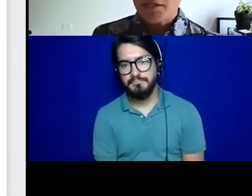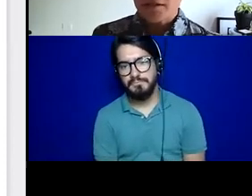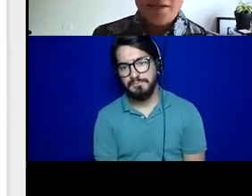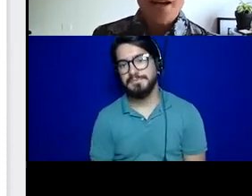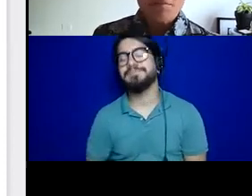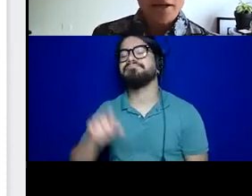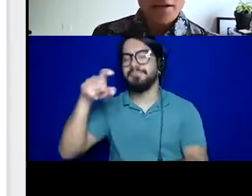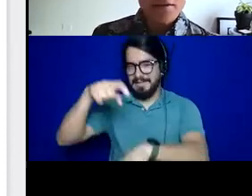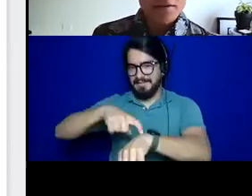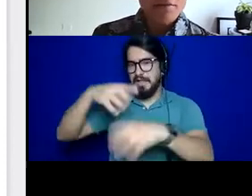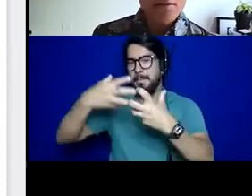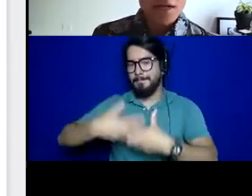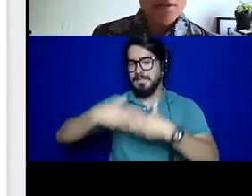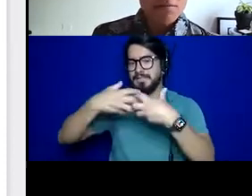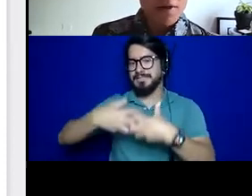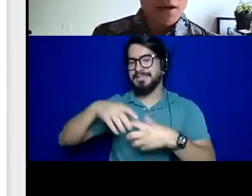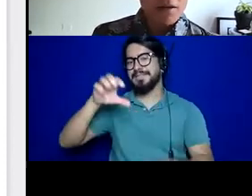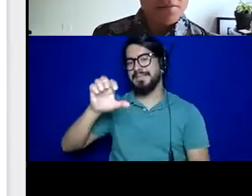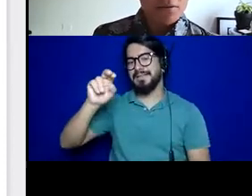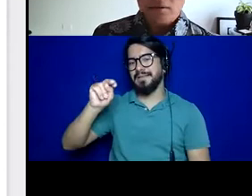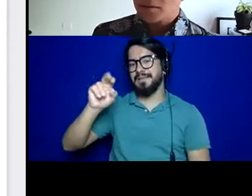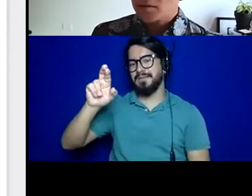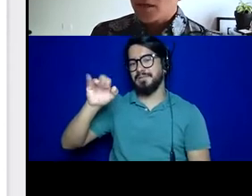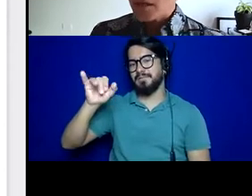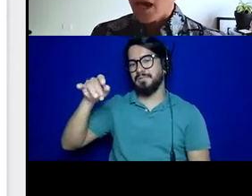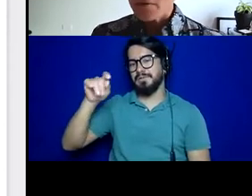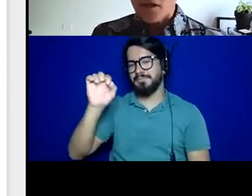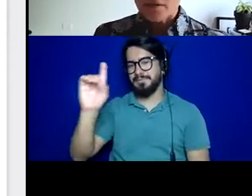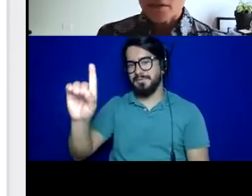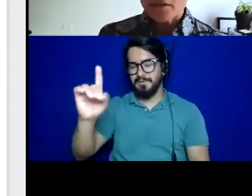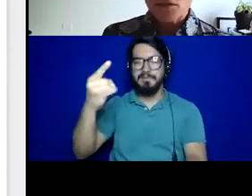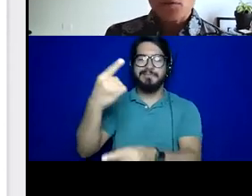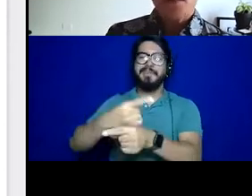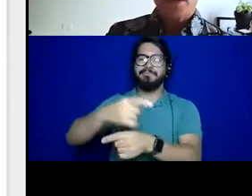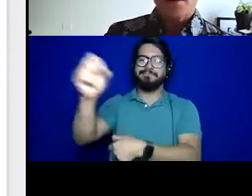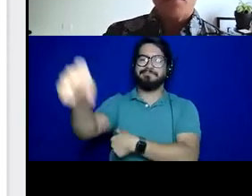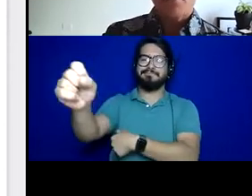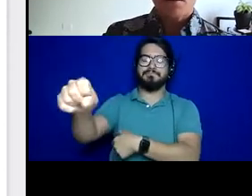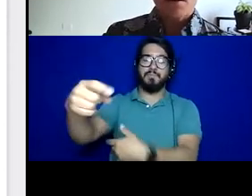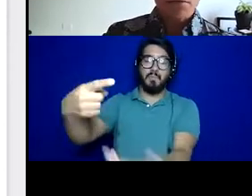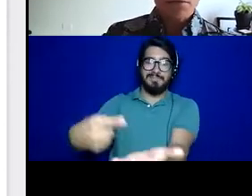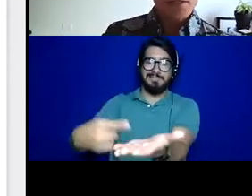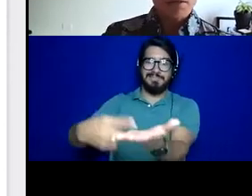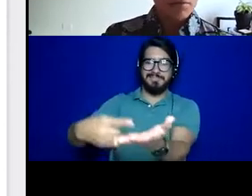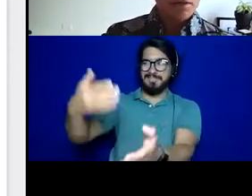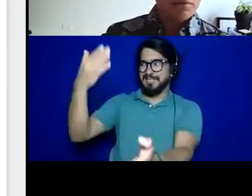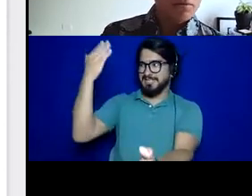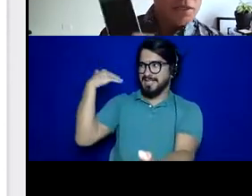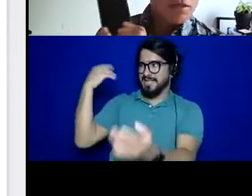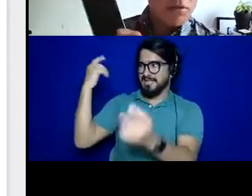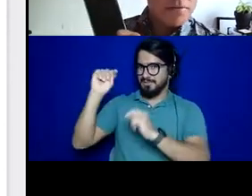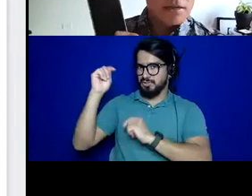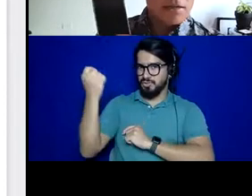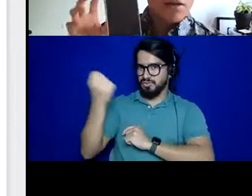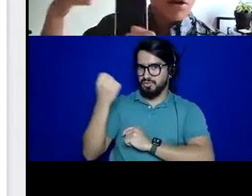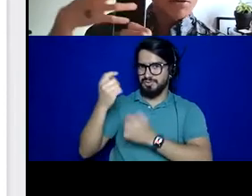Time machine, encrypting time machine backups. Yeah, and we talked on Tuesday about full disk encryption, which